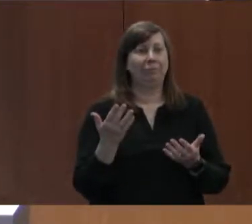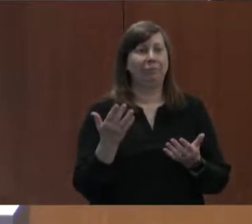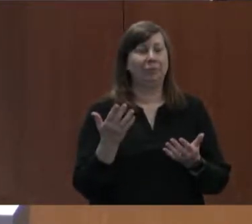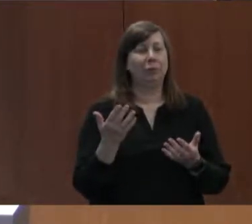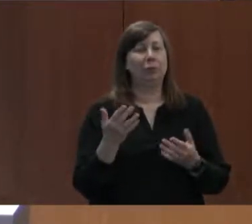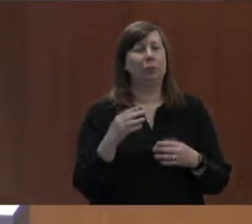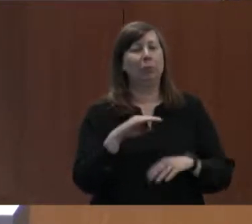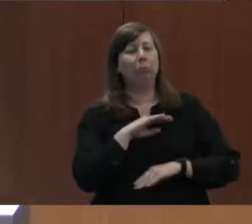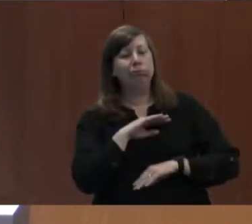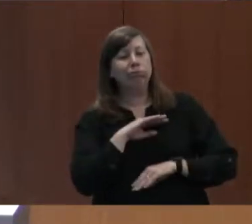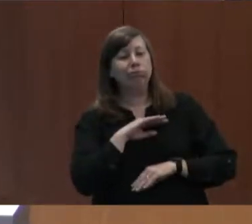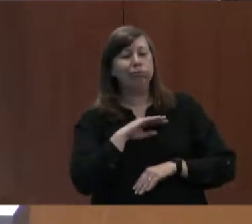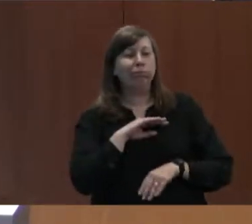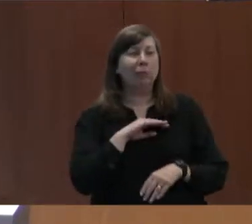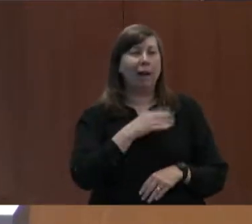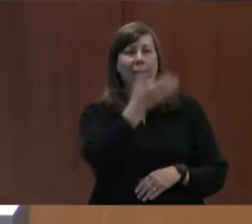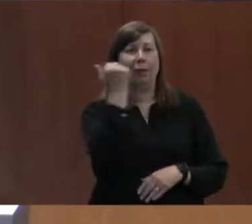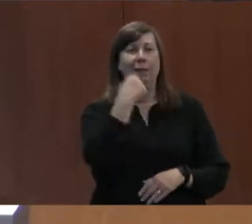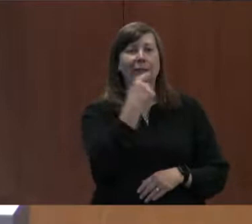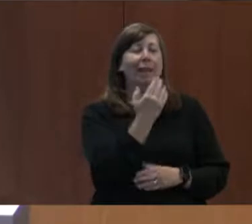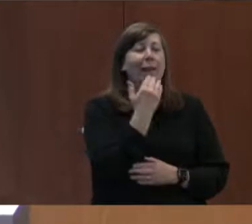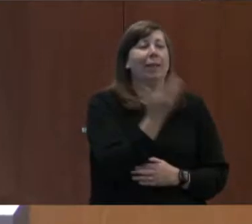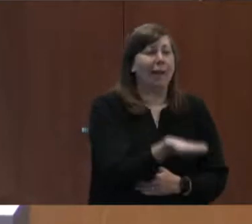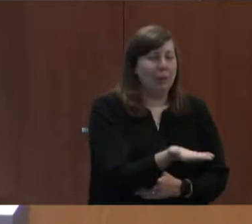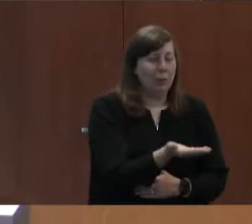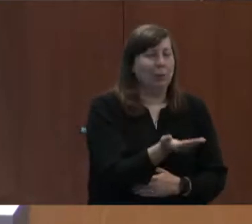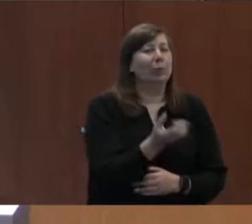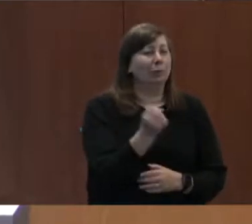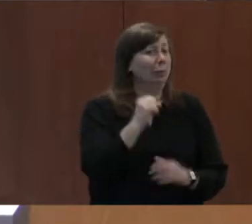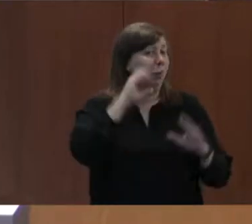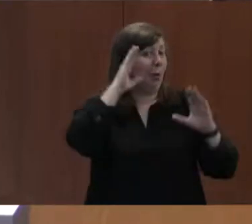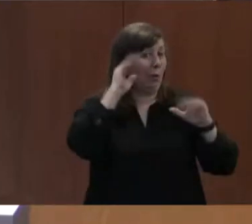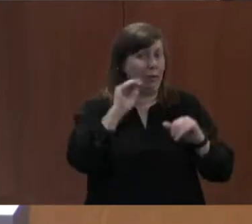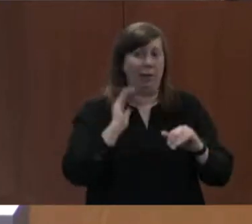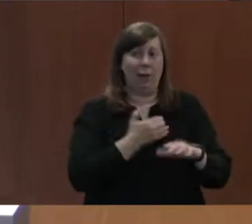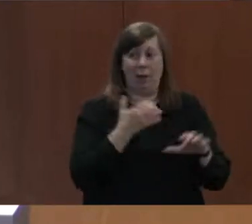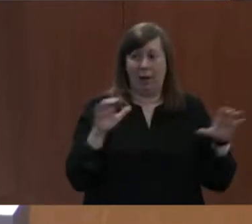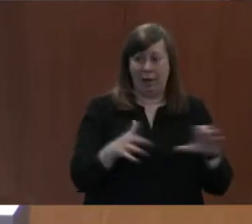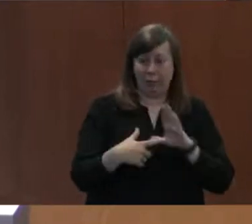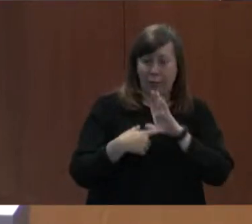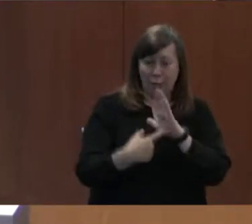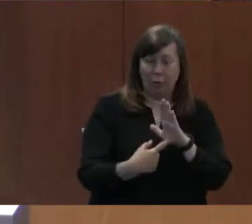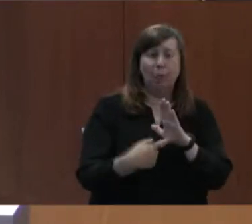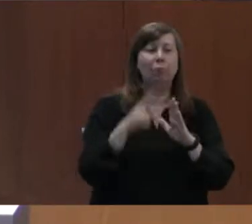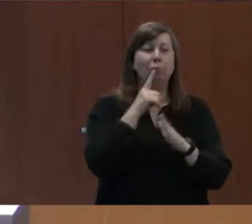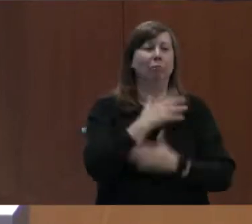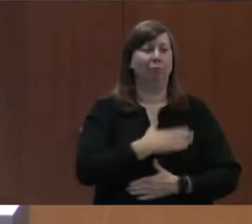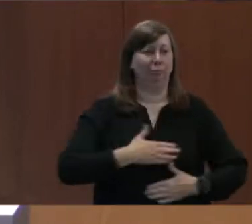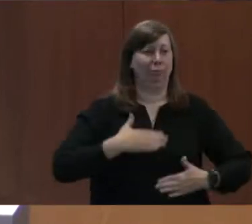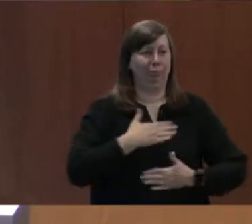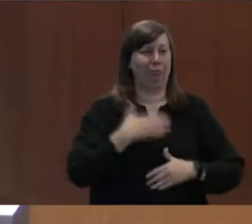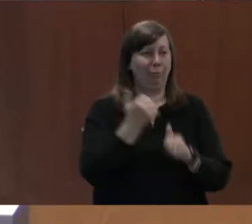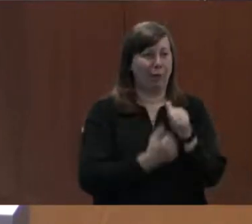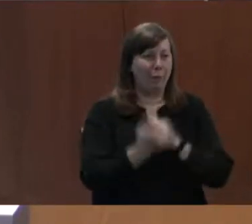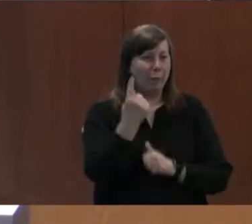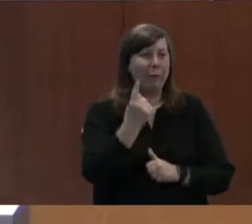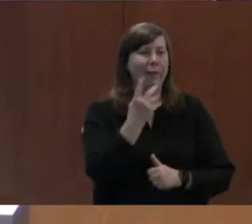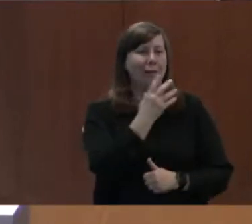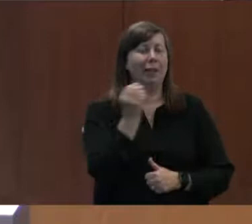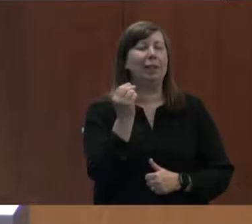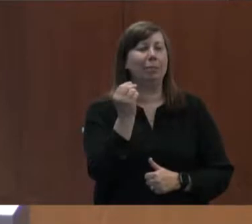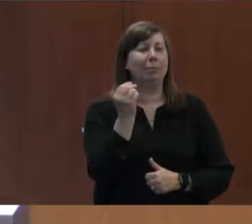complacent and forget to say thank you. So hopefully our actions show that we still appreciate everyone, and